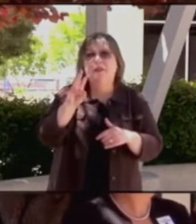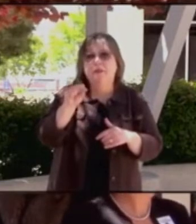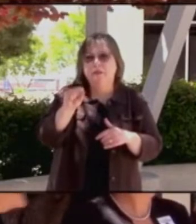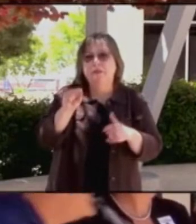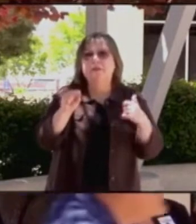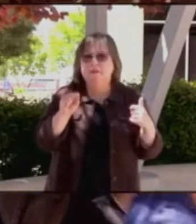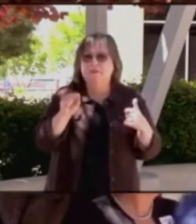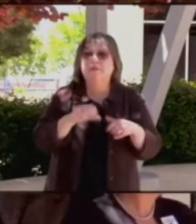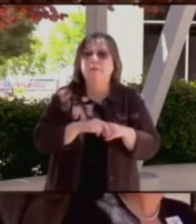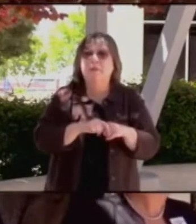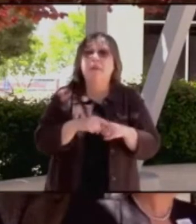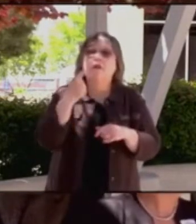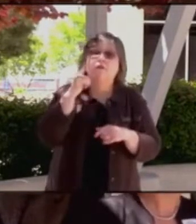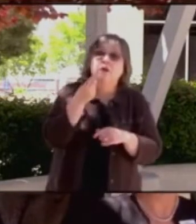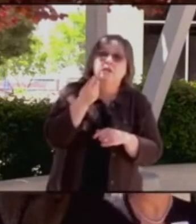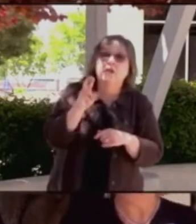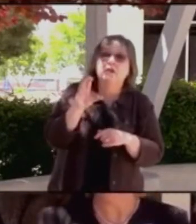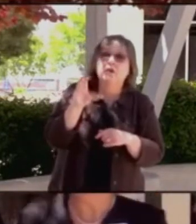it